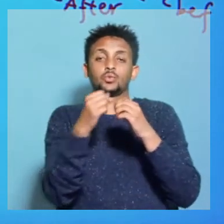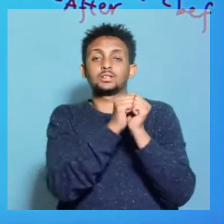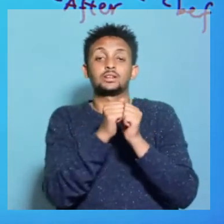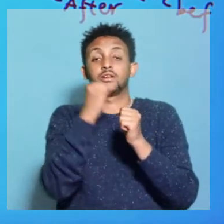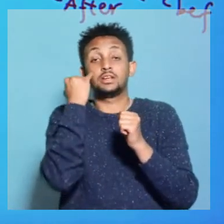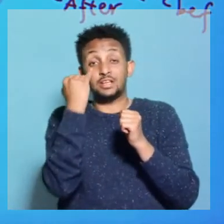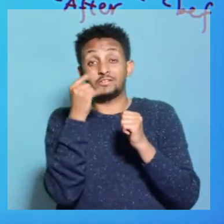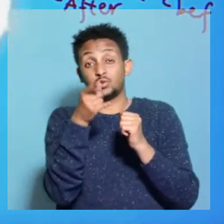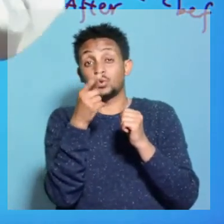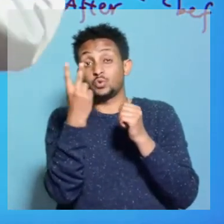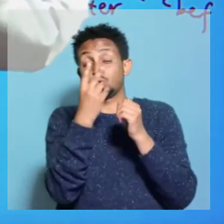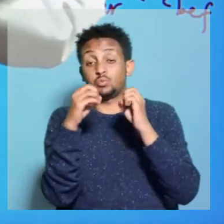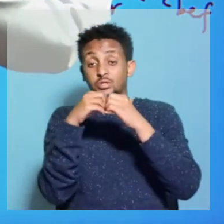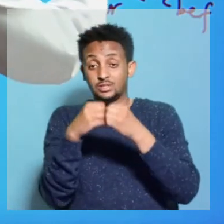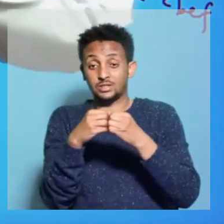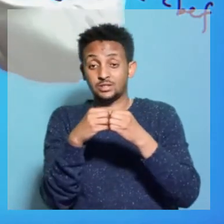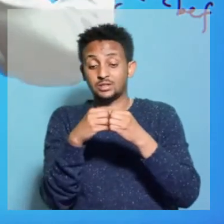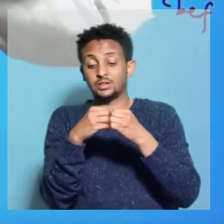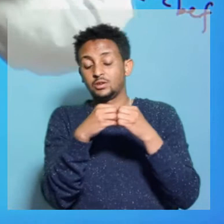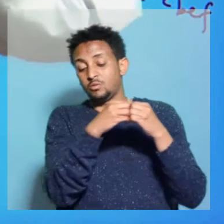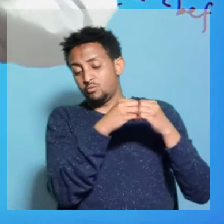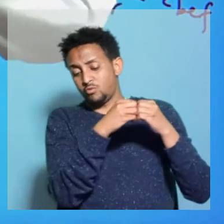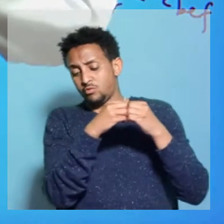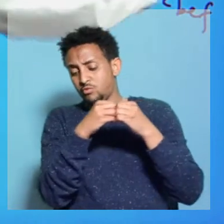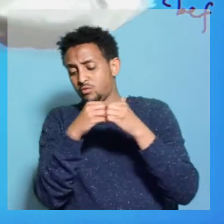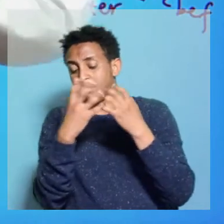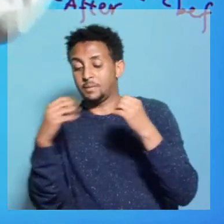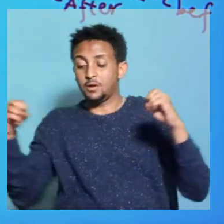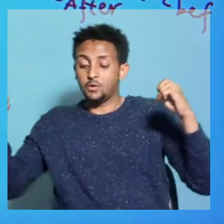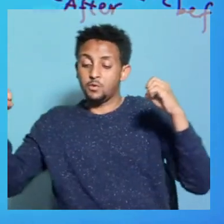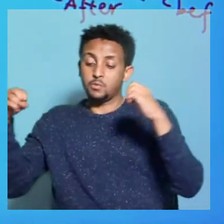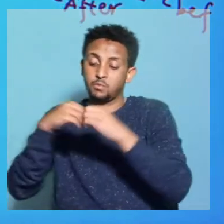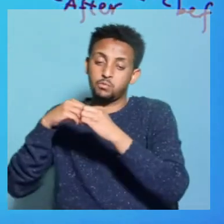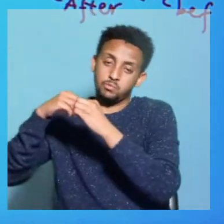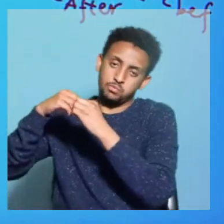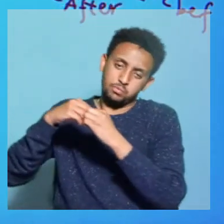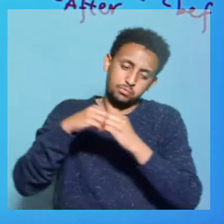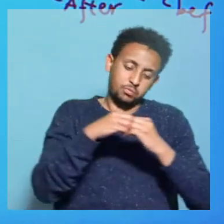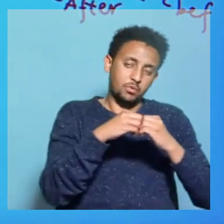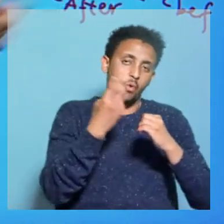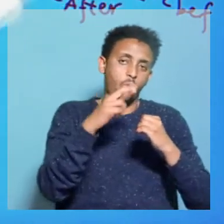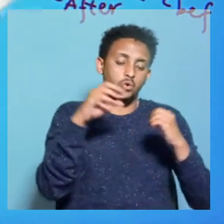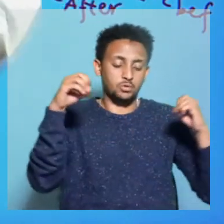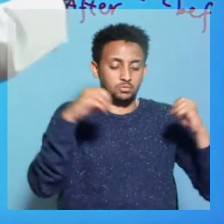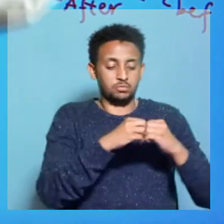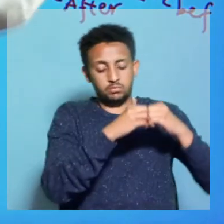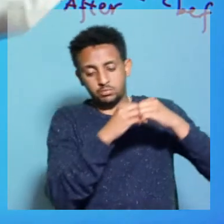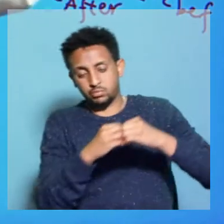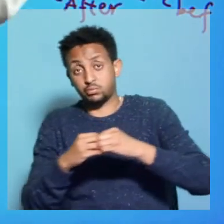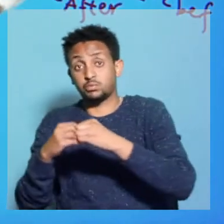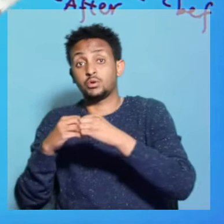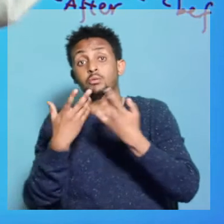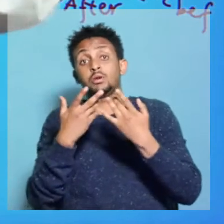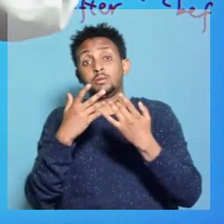If so, the two bodies stuck and move in one direction, might be in this direction or in this direction. So the common velocity,